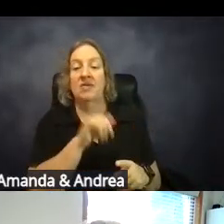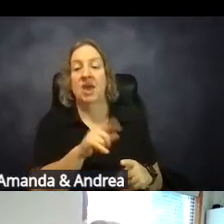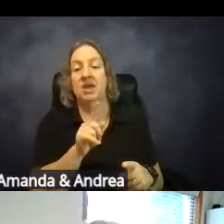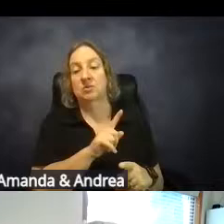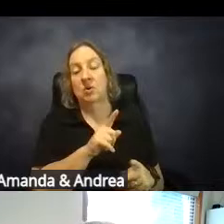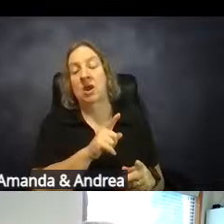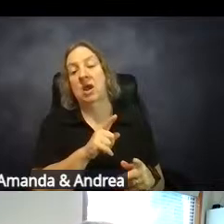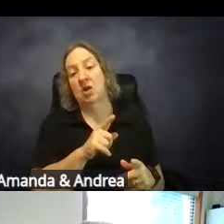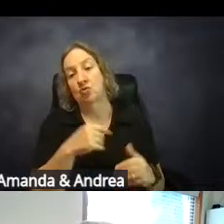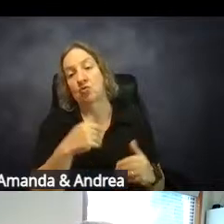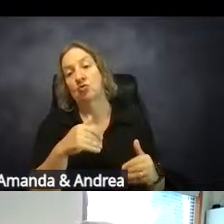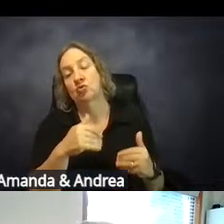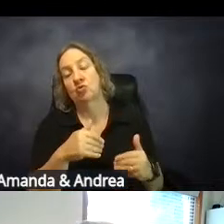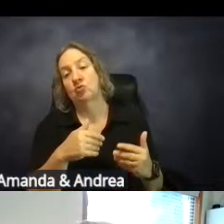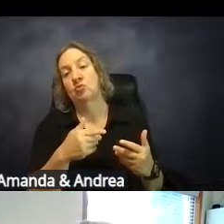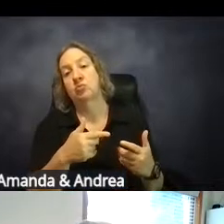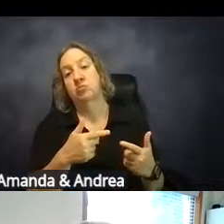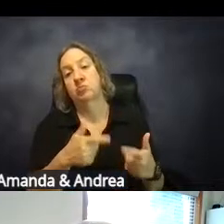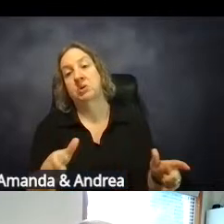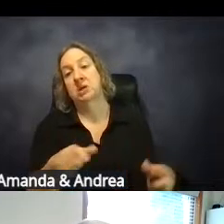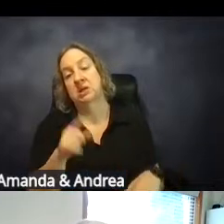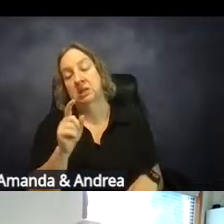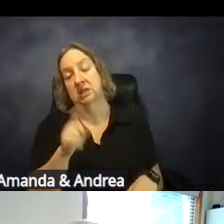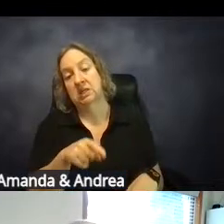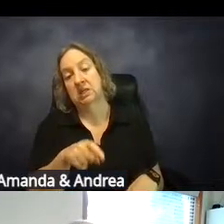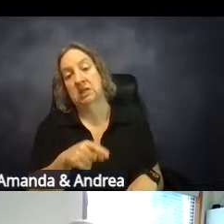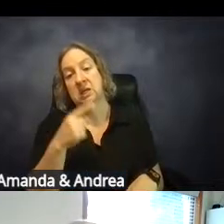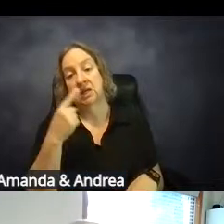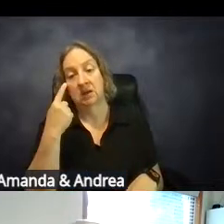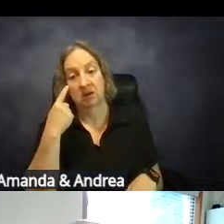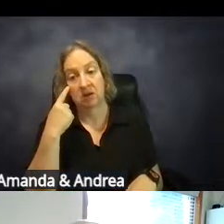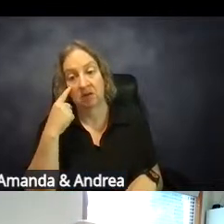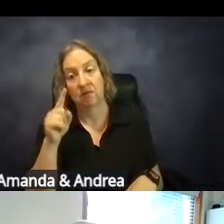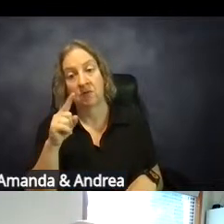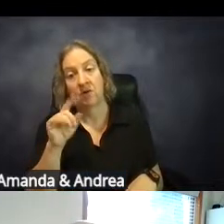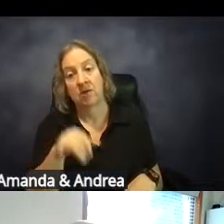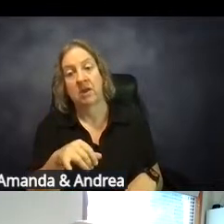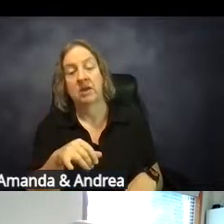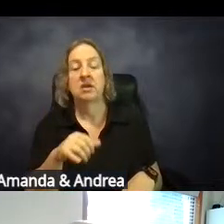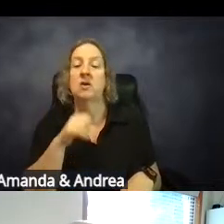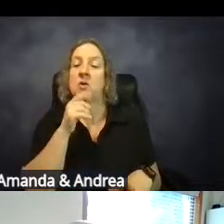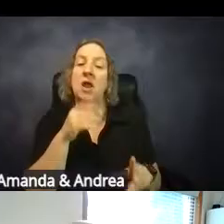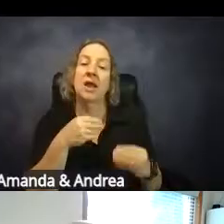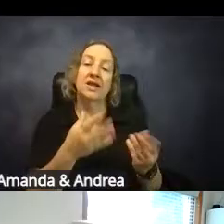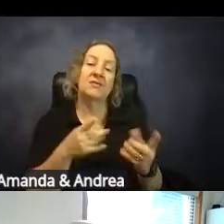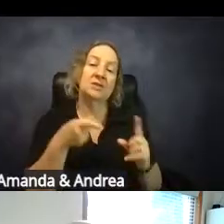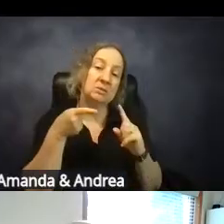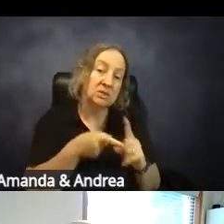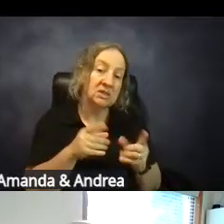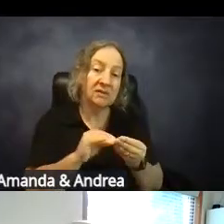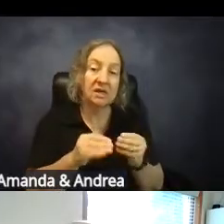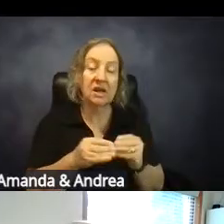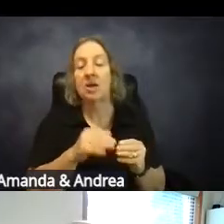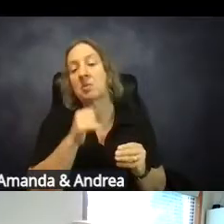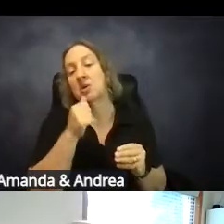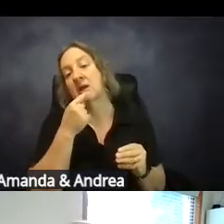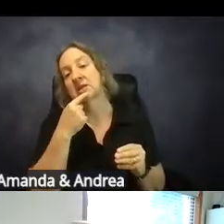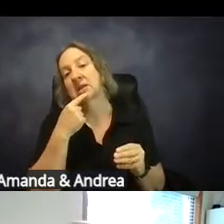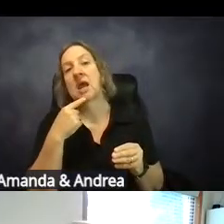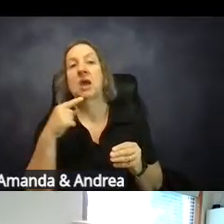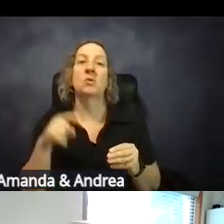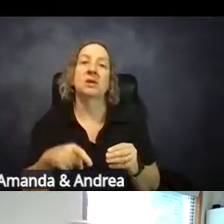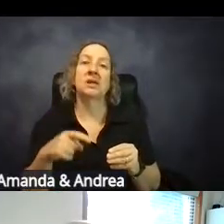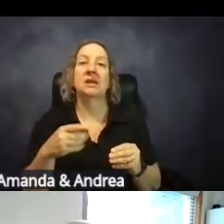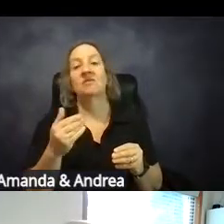is a very high likelihood of need. We're not giving specific numbers. We're not saying we need